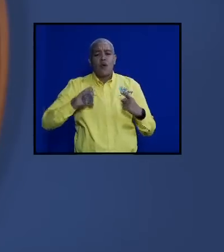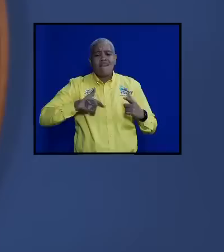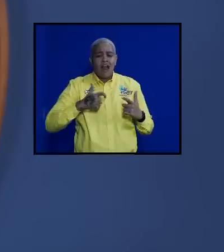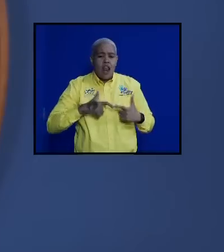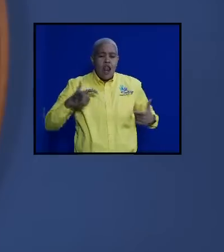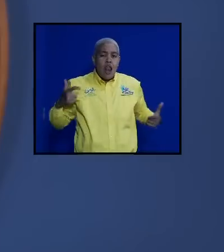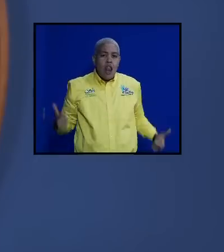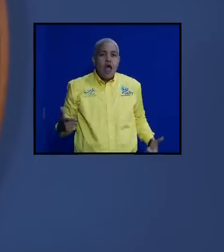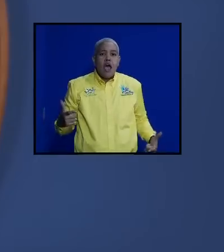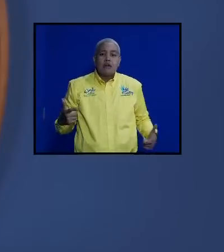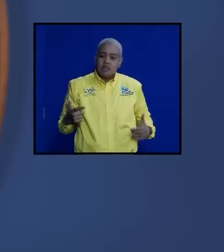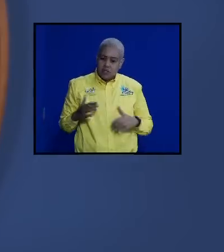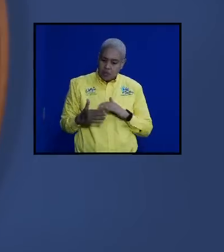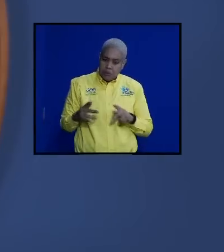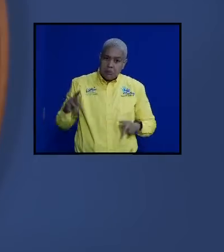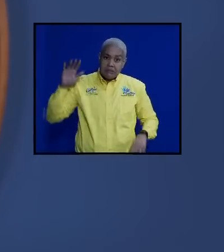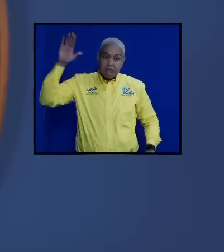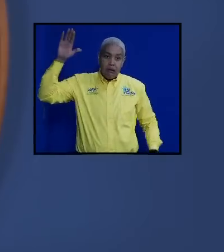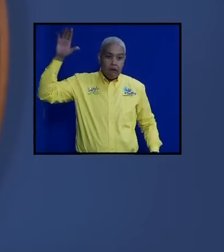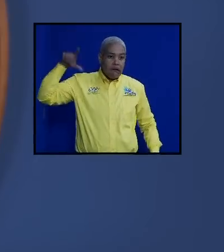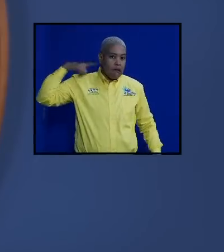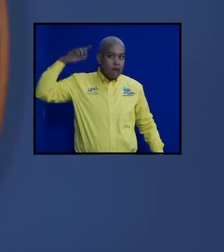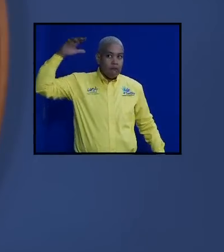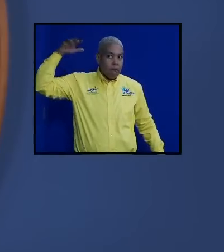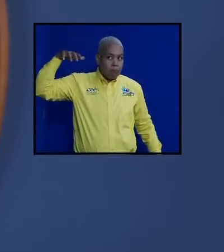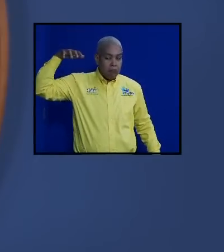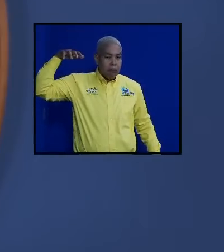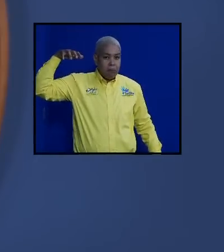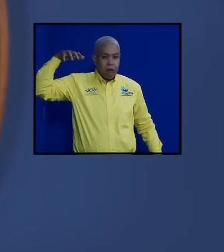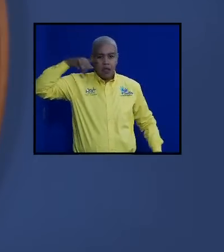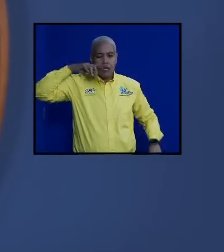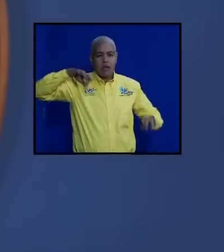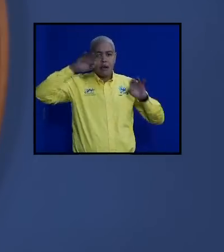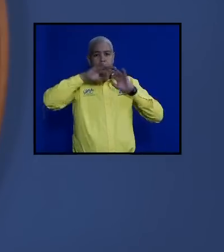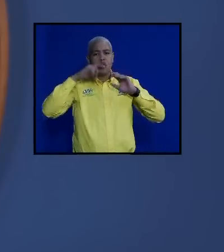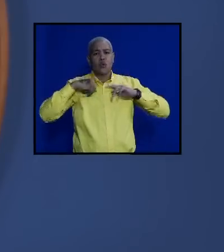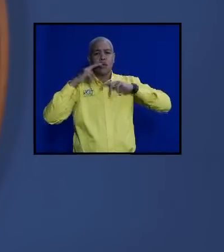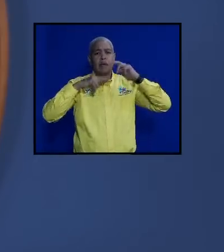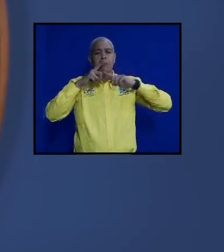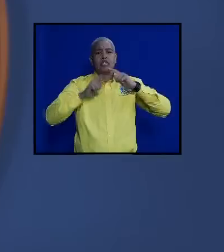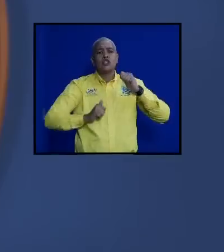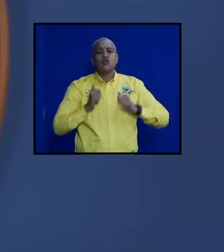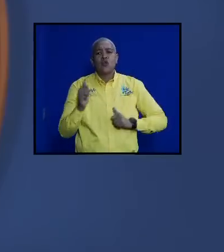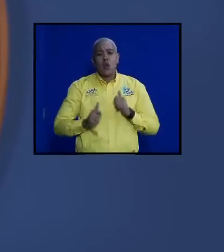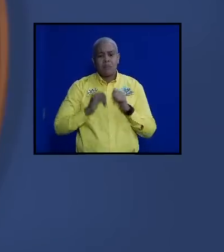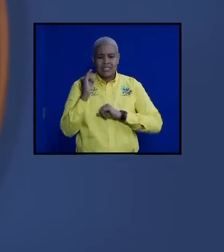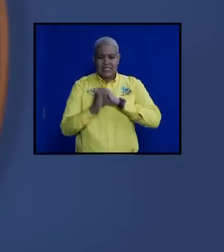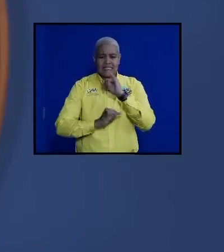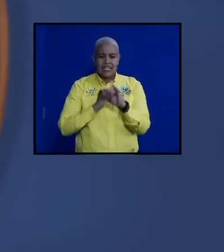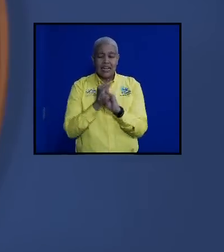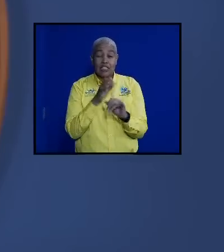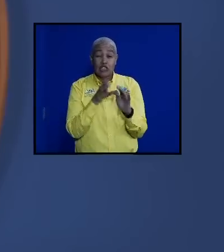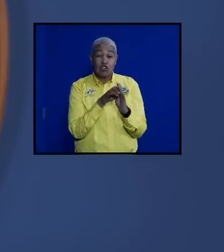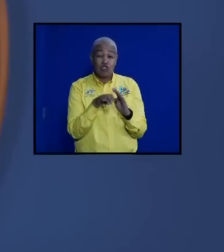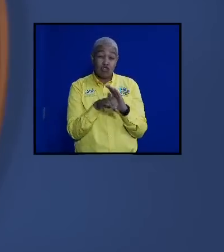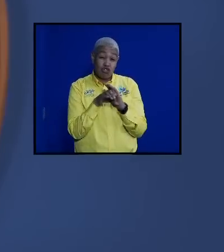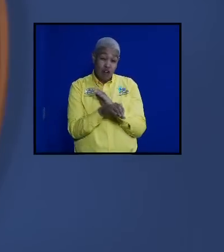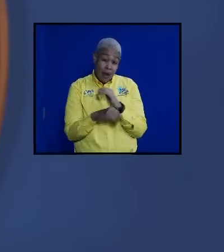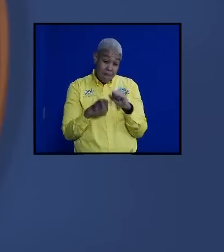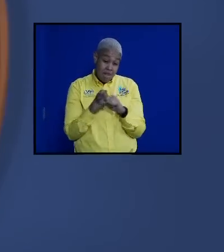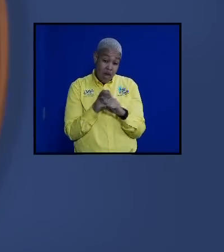diaspora, it is important that we build these very robust international crime-fighting